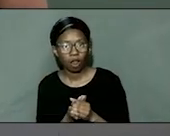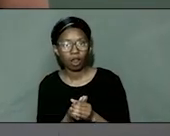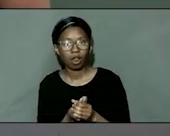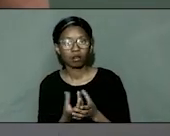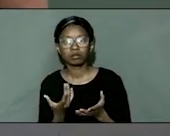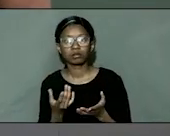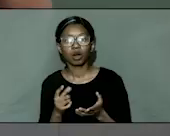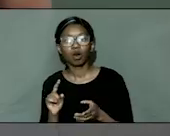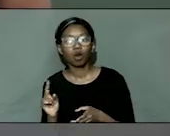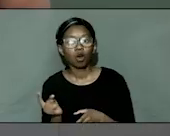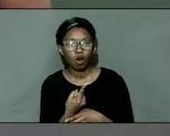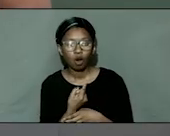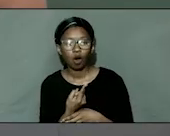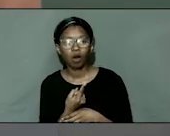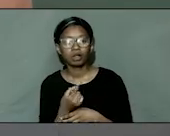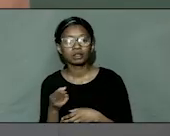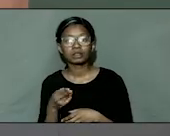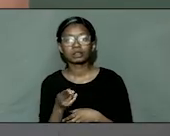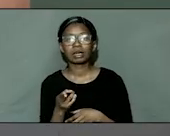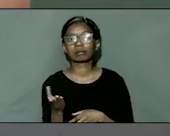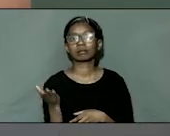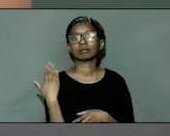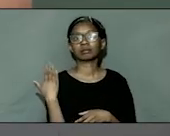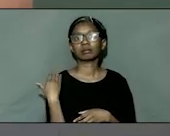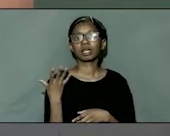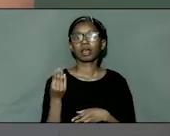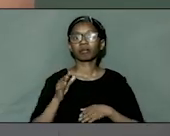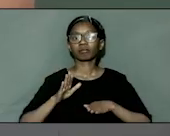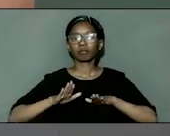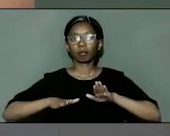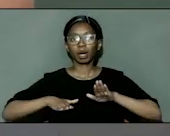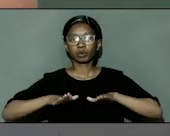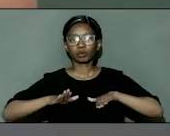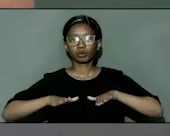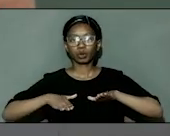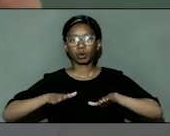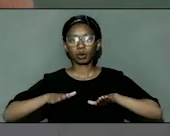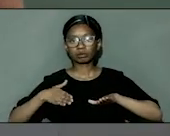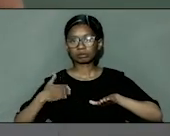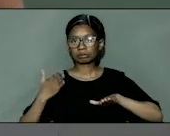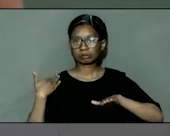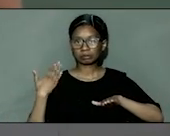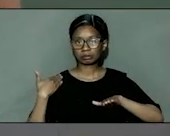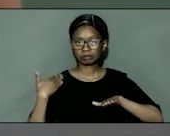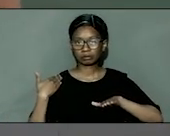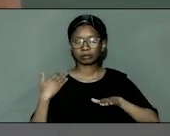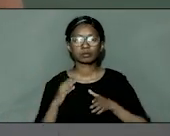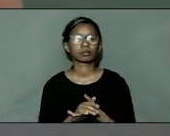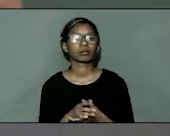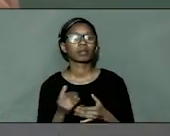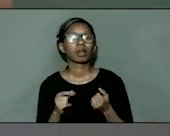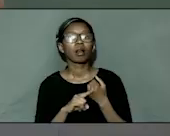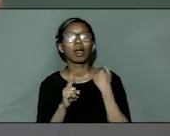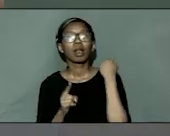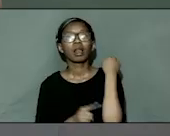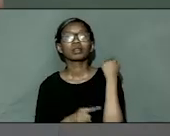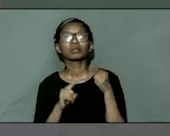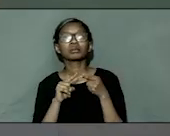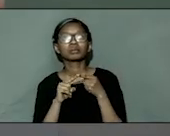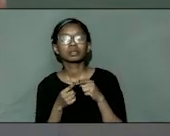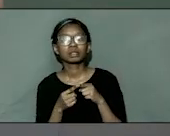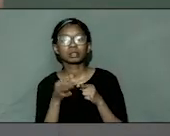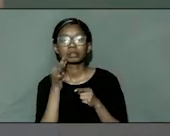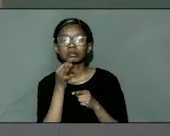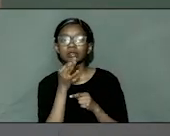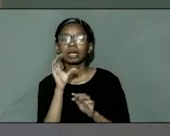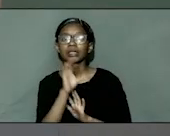what? Legs original. And then the last bullet would be the characteristic that